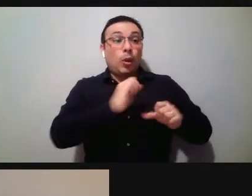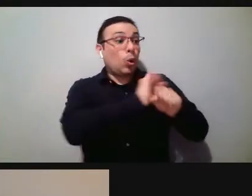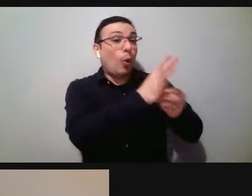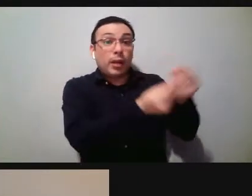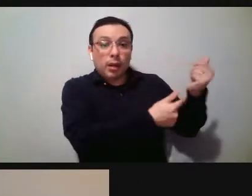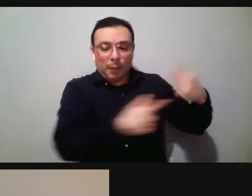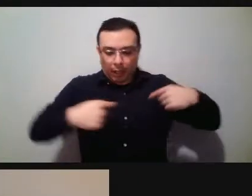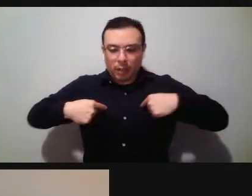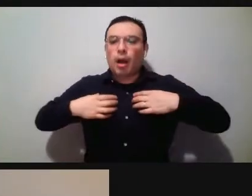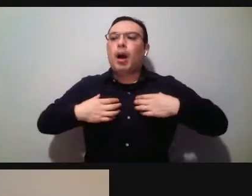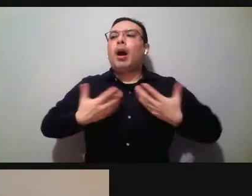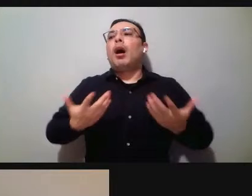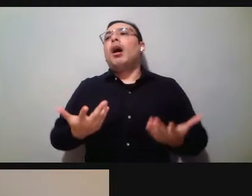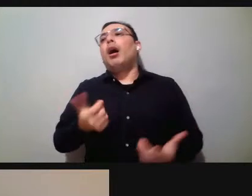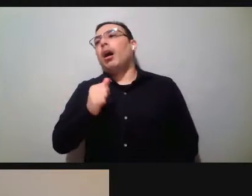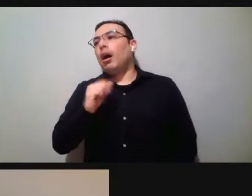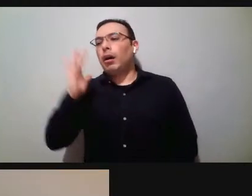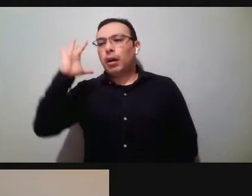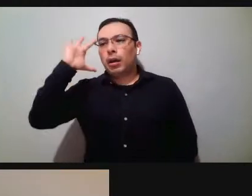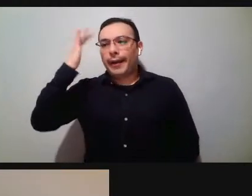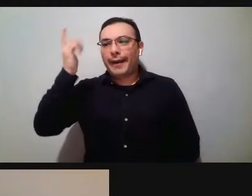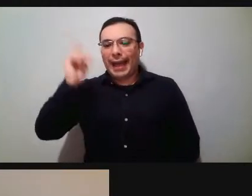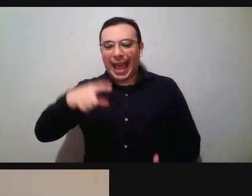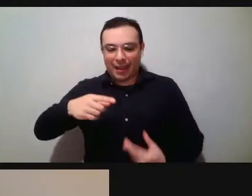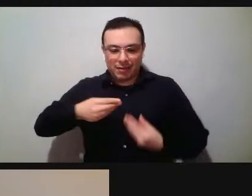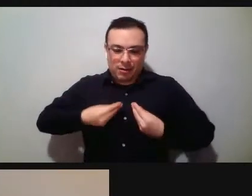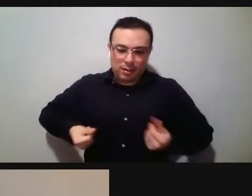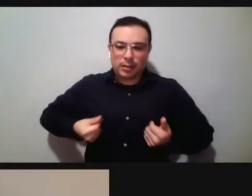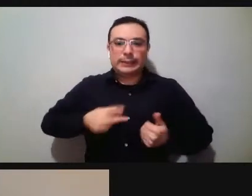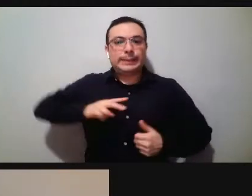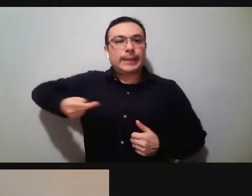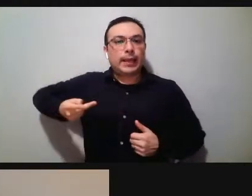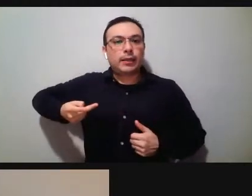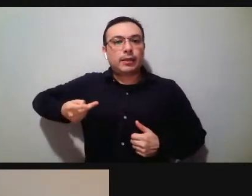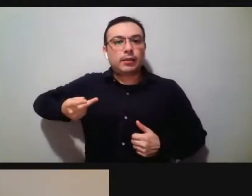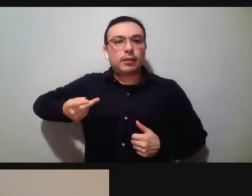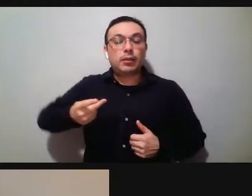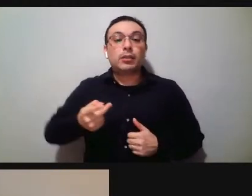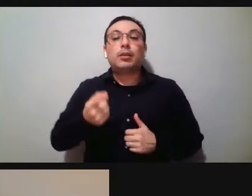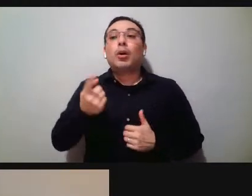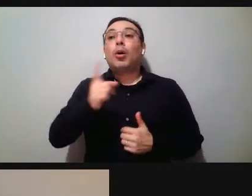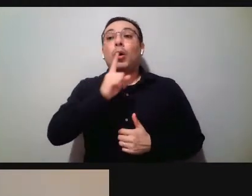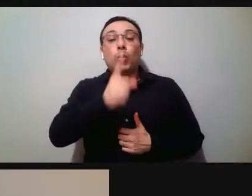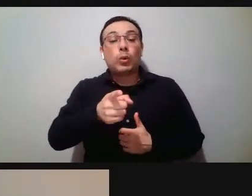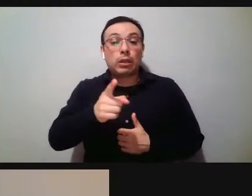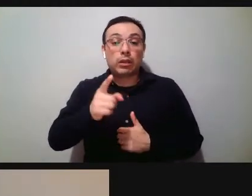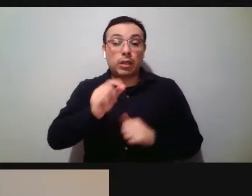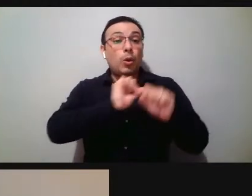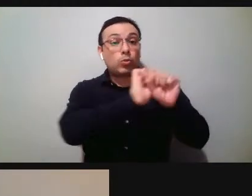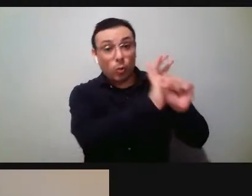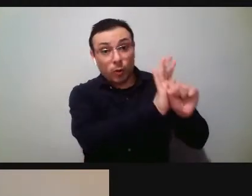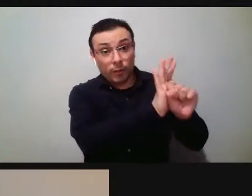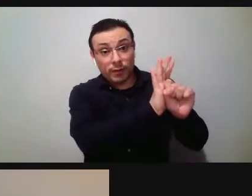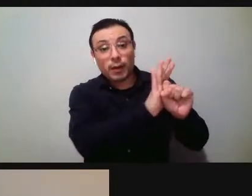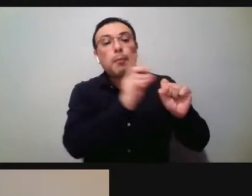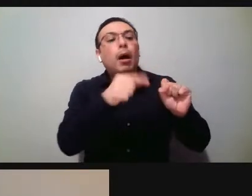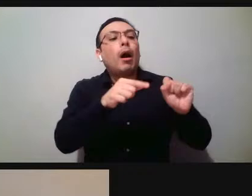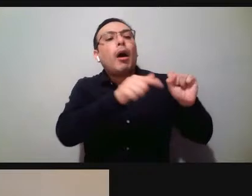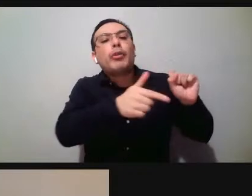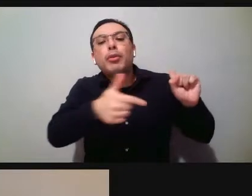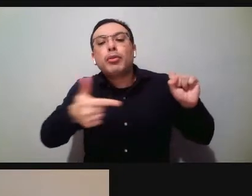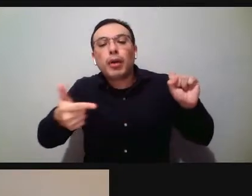about kind of all of the consequences of COVID-19, but also have to view this as a public health matter that we've got to all work on this